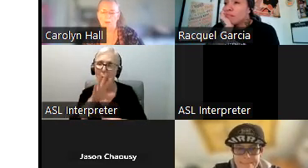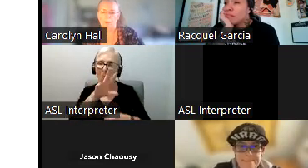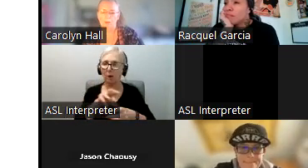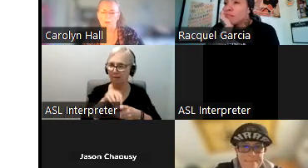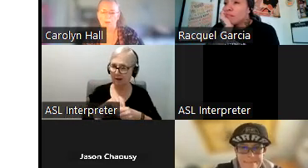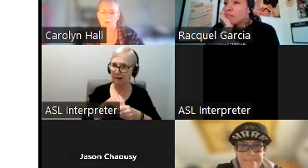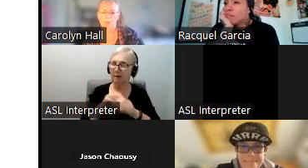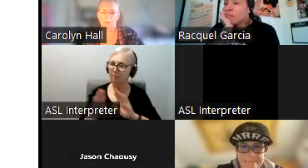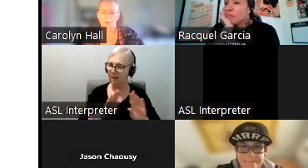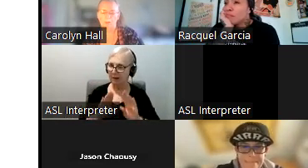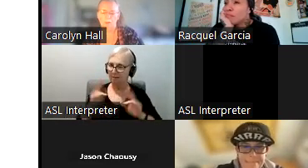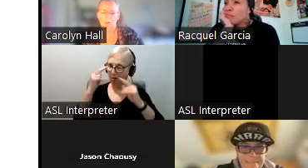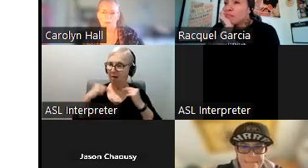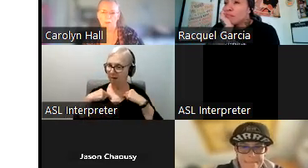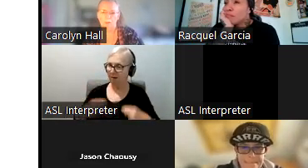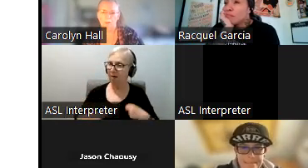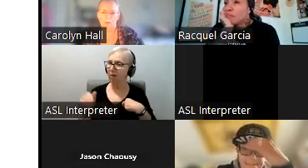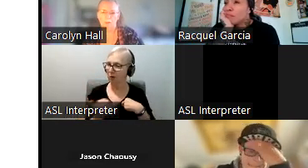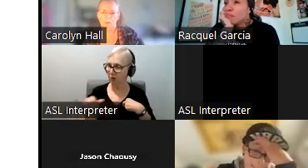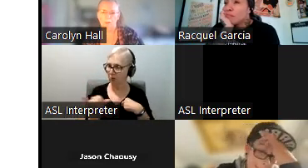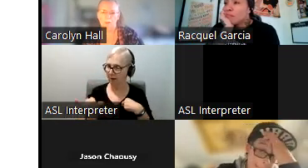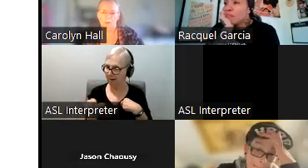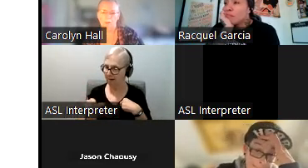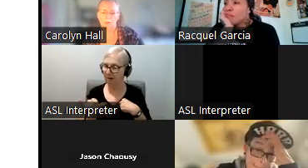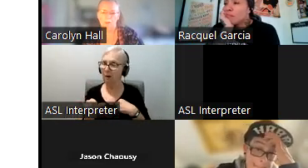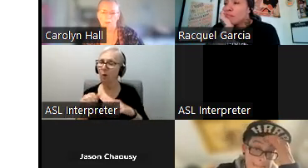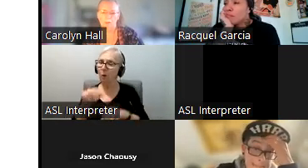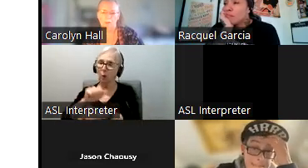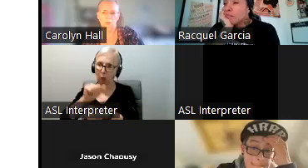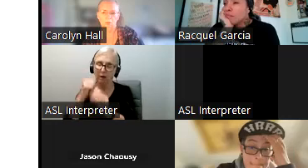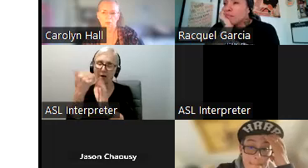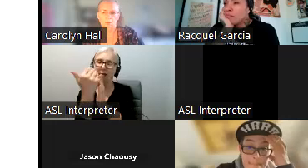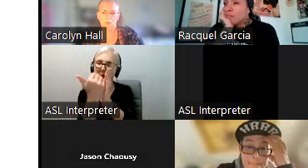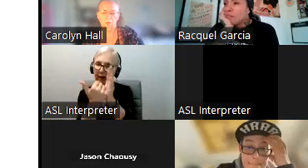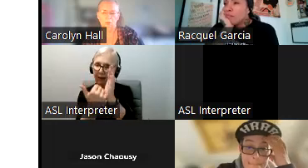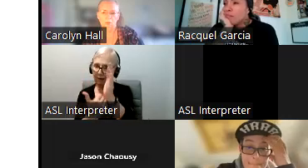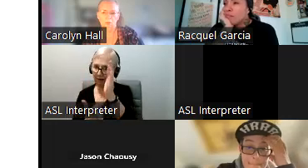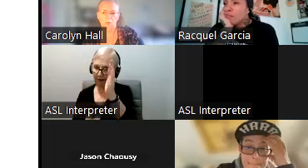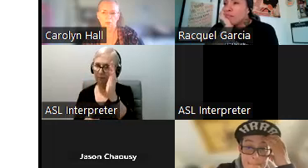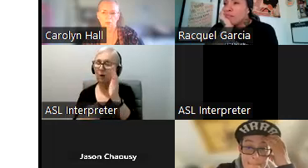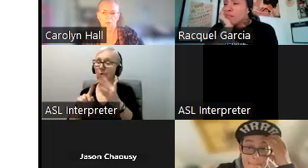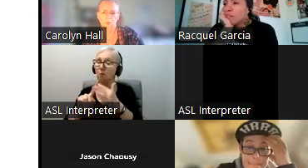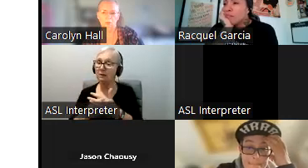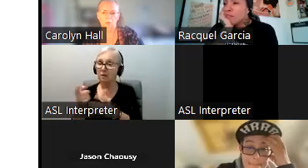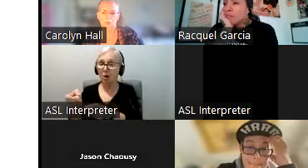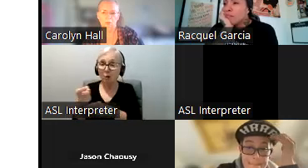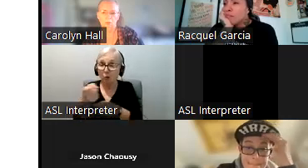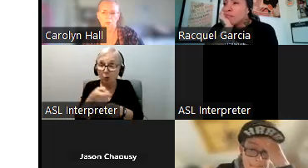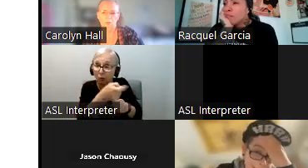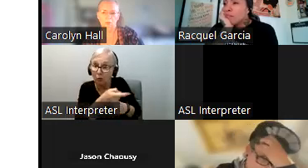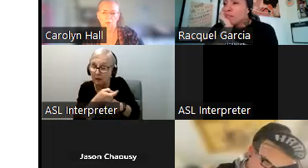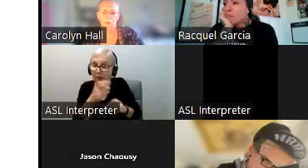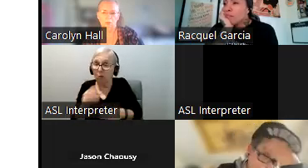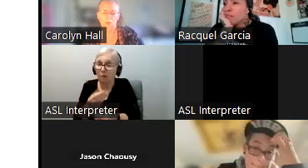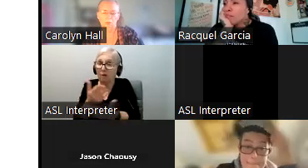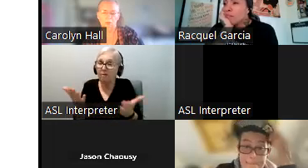well. So we will work on that list, but I would just hope that when we do start recruiting, that we provide examples